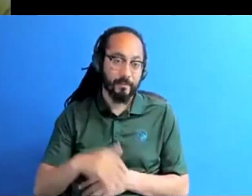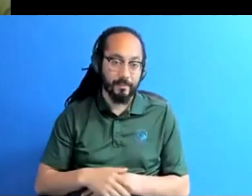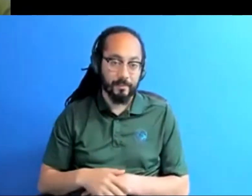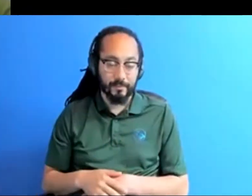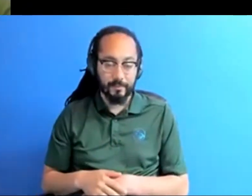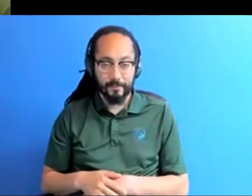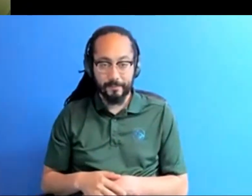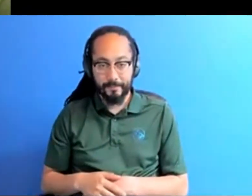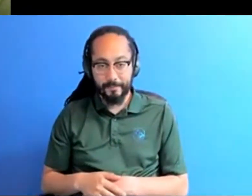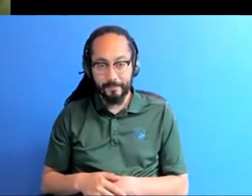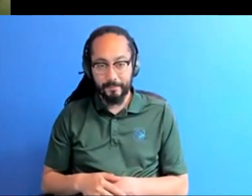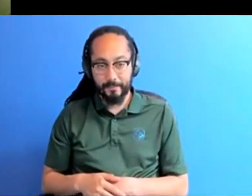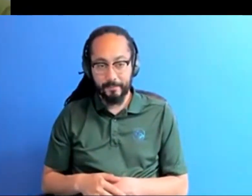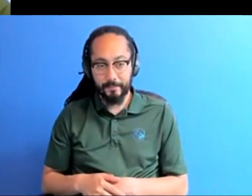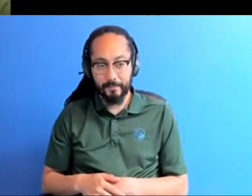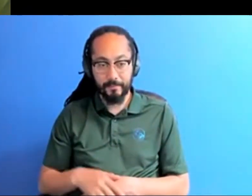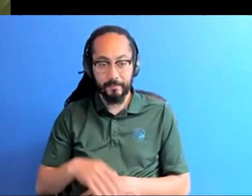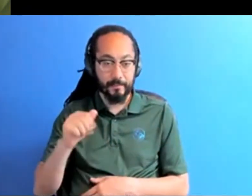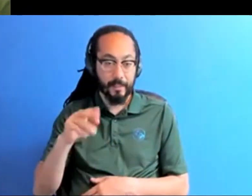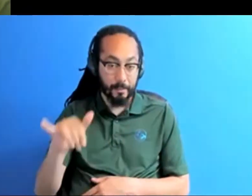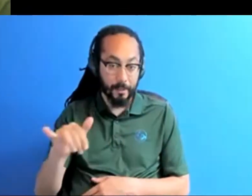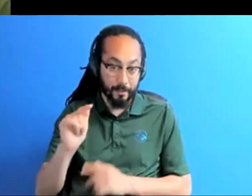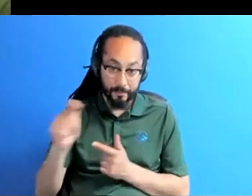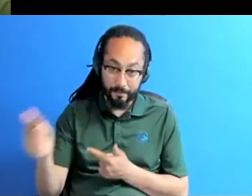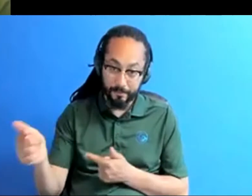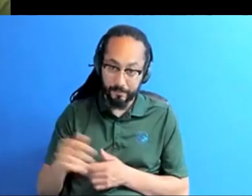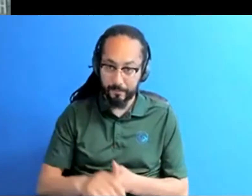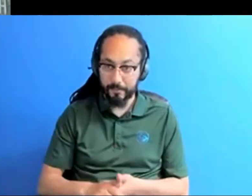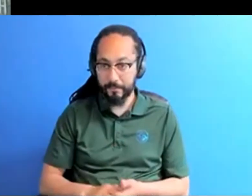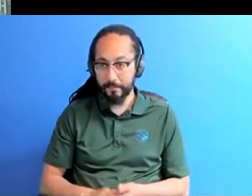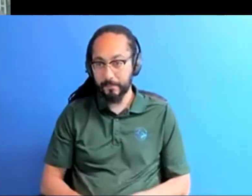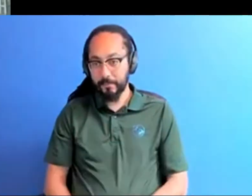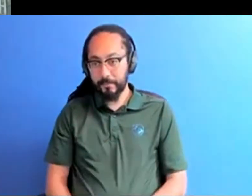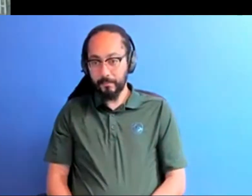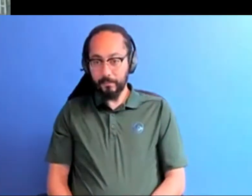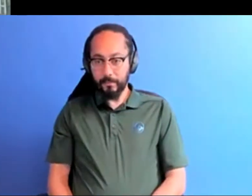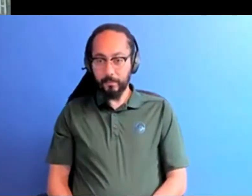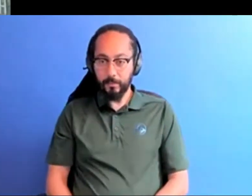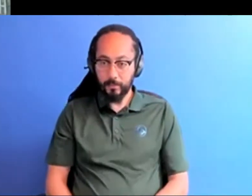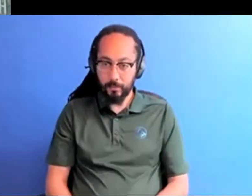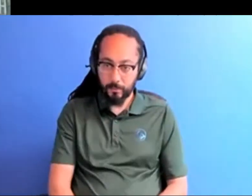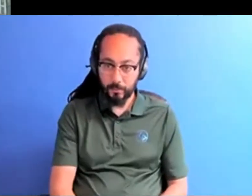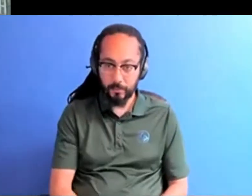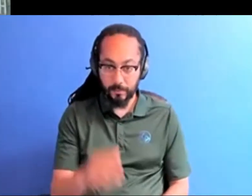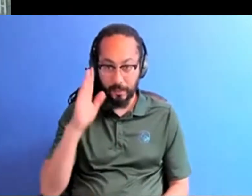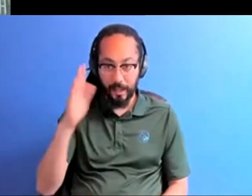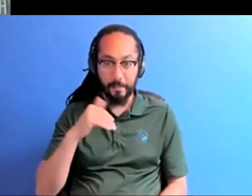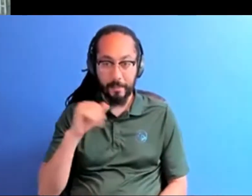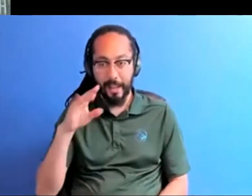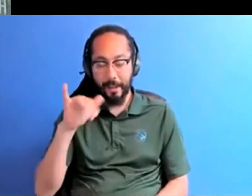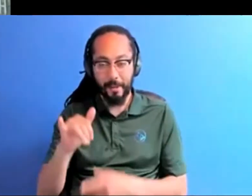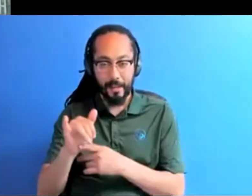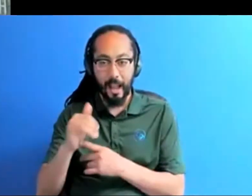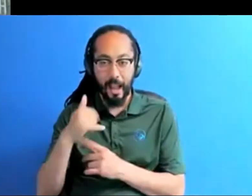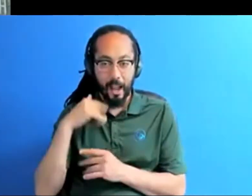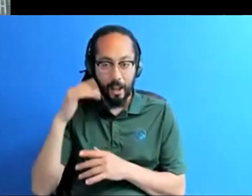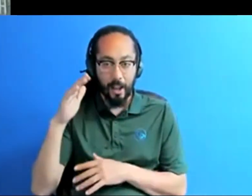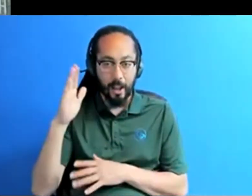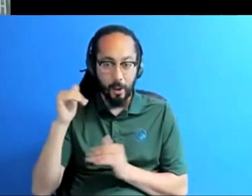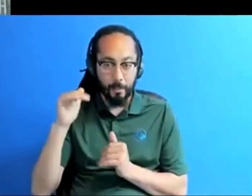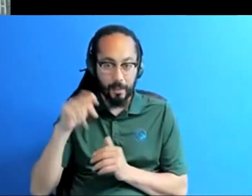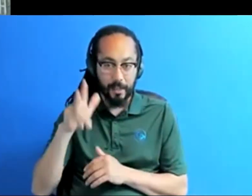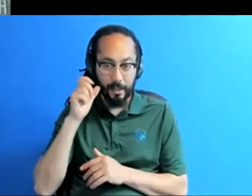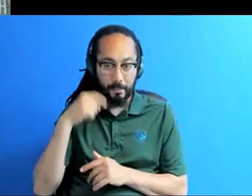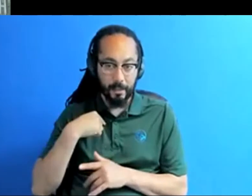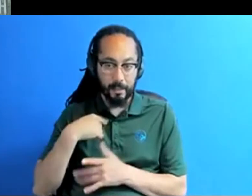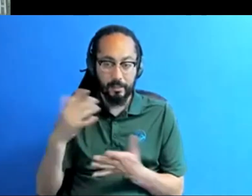you, Victoria. Amy? Hi, I'm Amy. I hope everyone can hear me. I've been having some audio